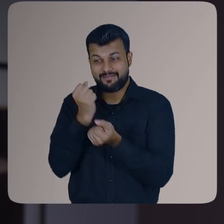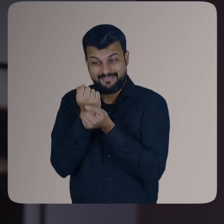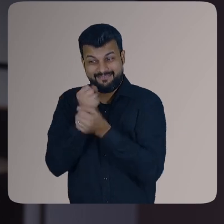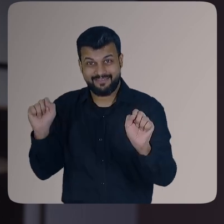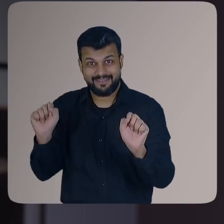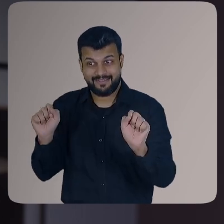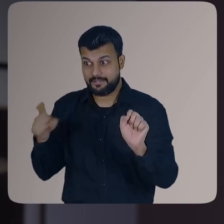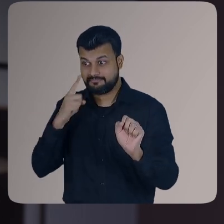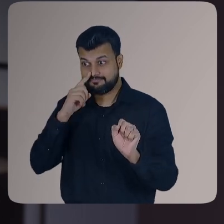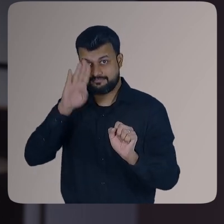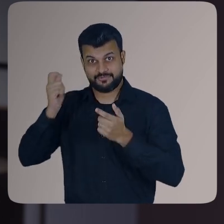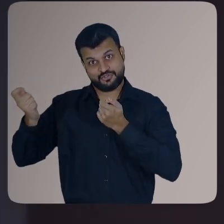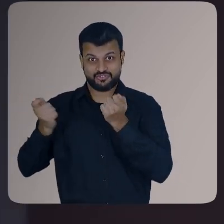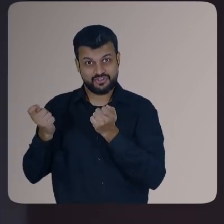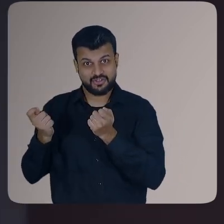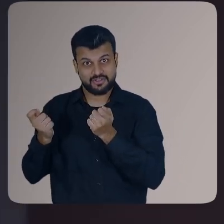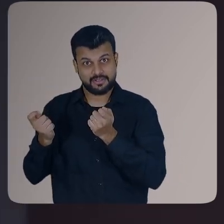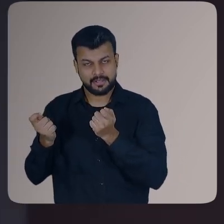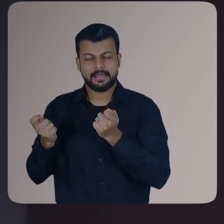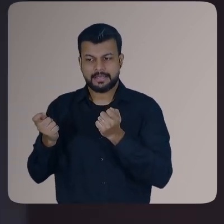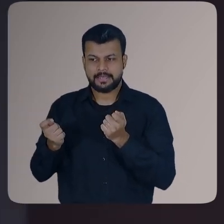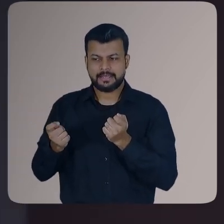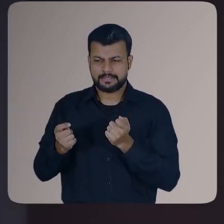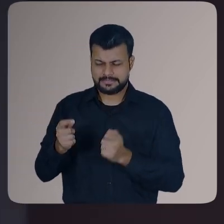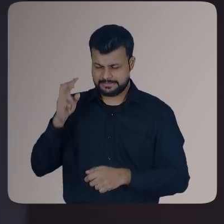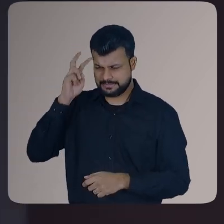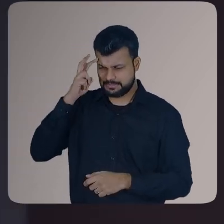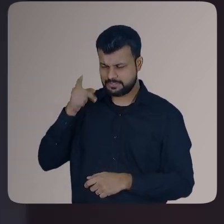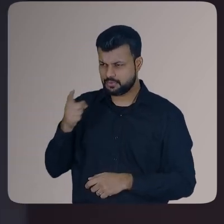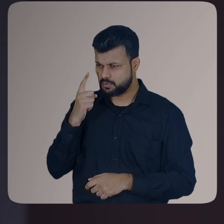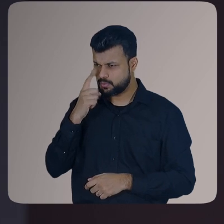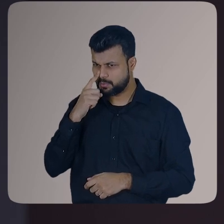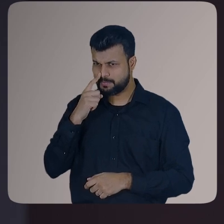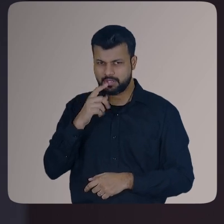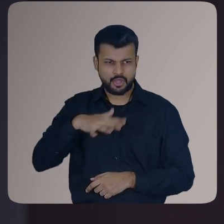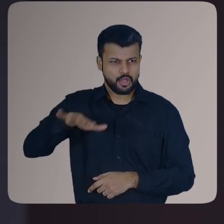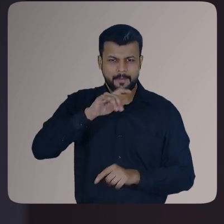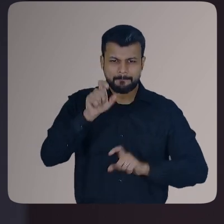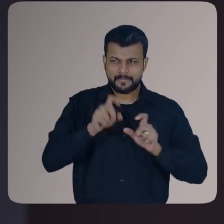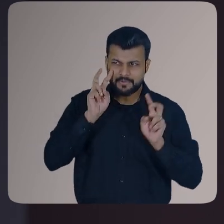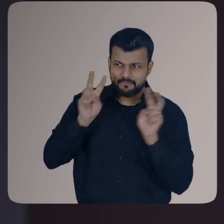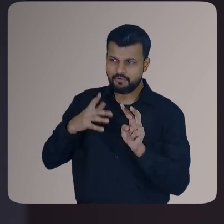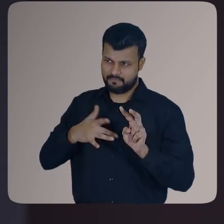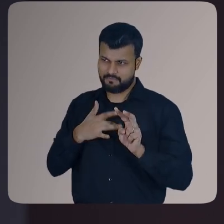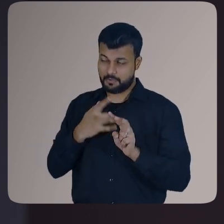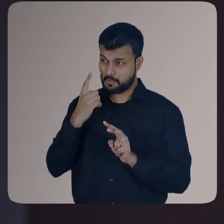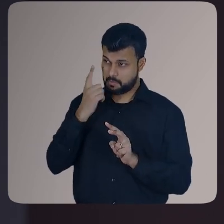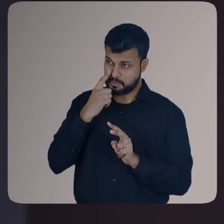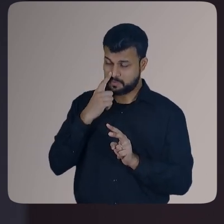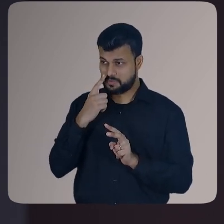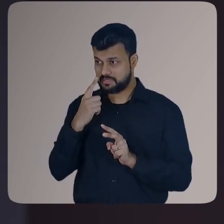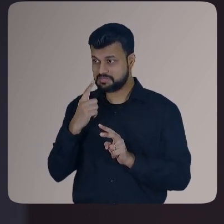landscape in a newly independent nation. This raises questions around gendered identities in portraiture. While she's